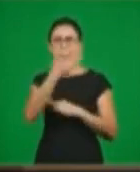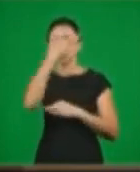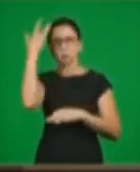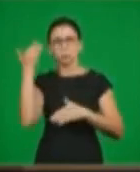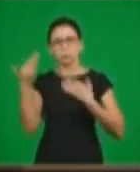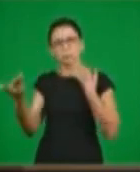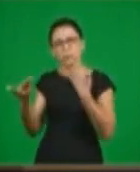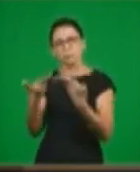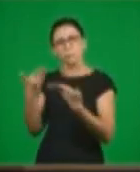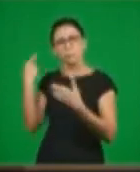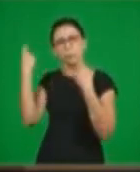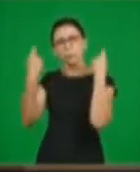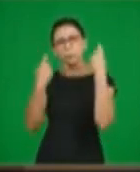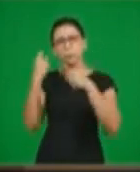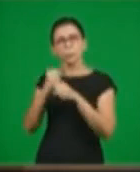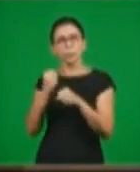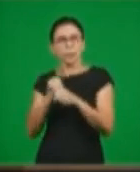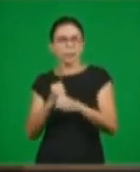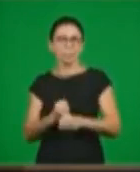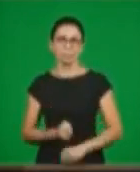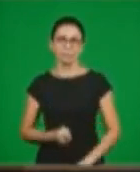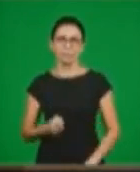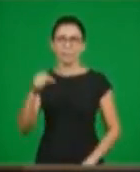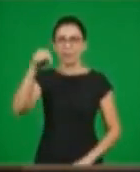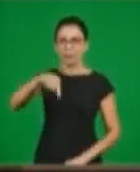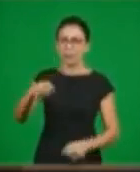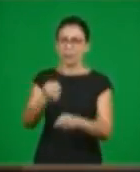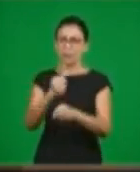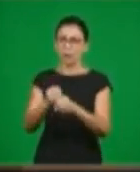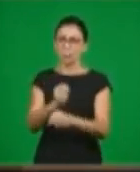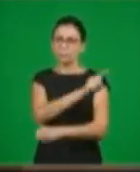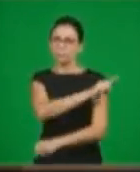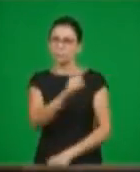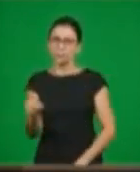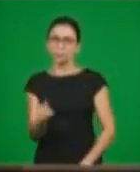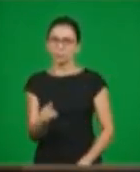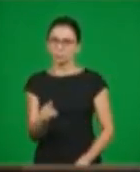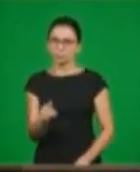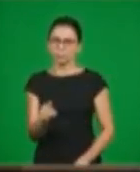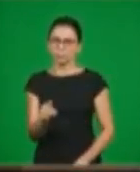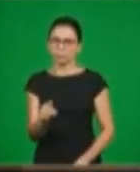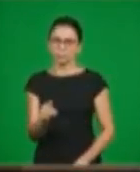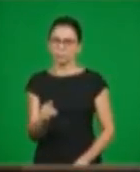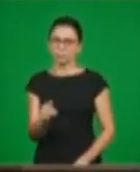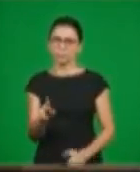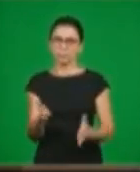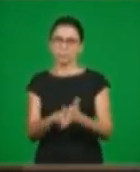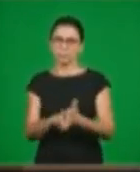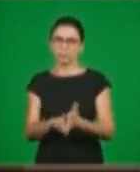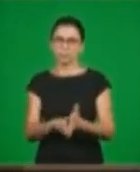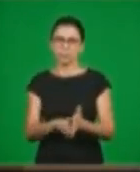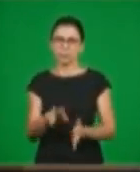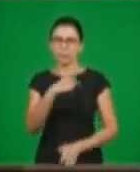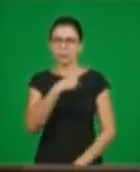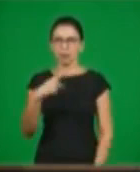This work is not for pastor that wants a title and doesn't want a mystery. Title anyone could